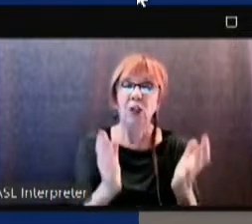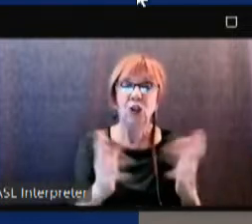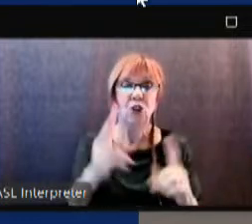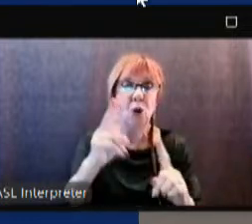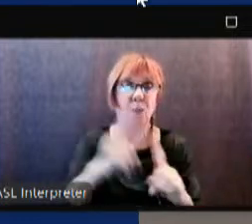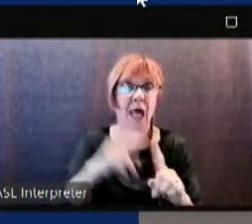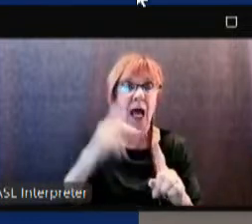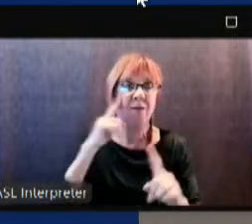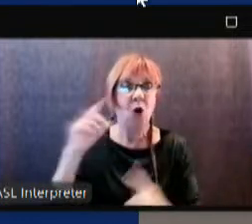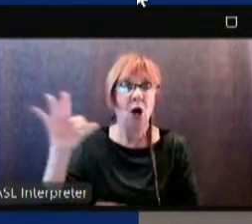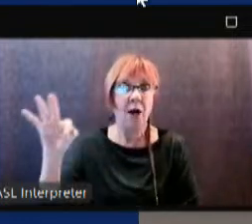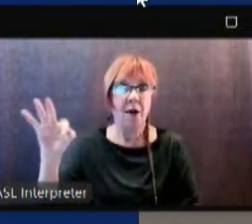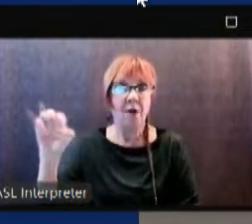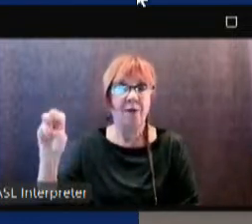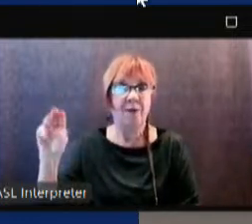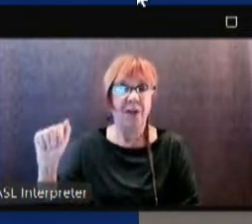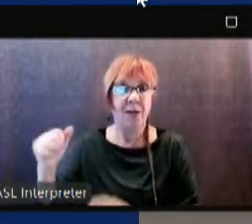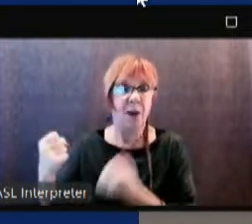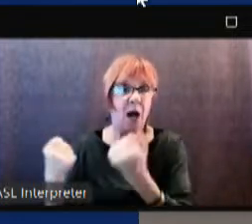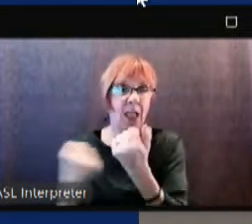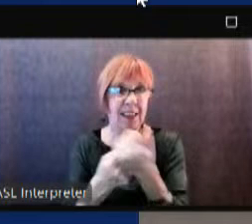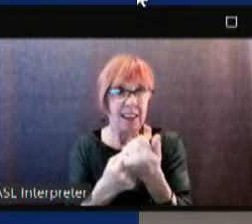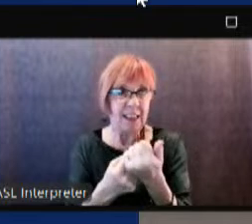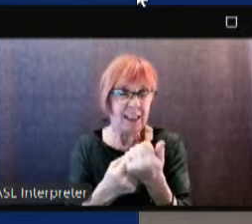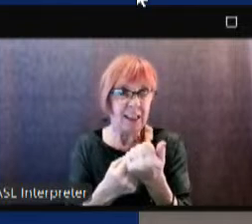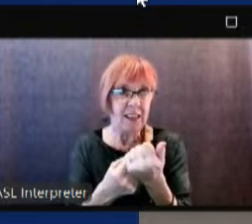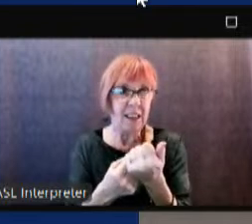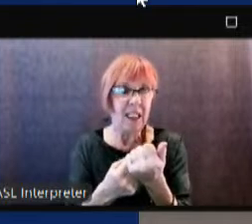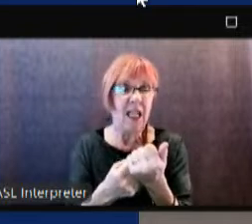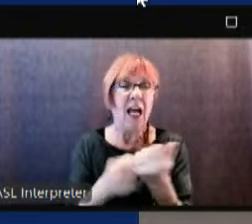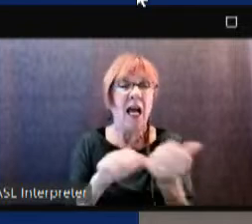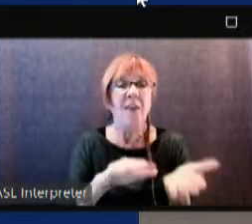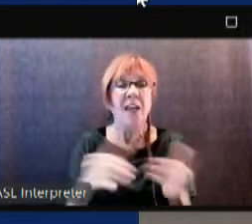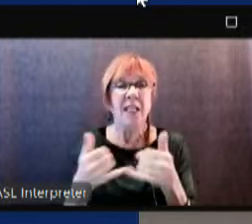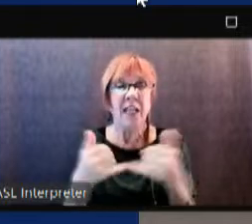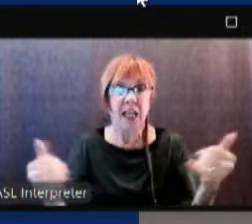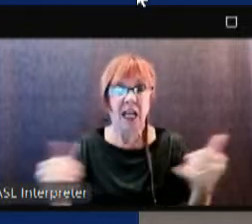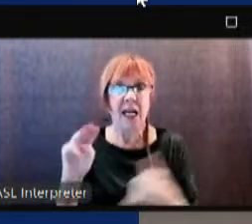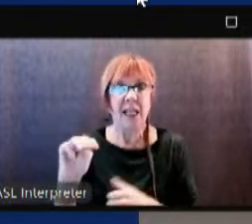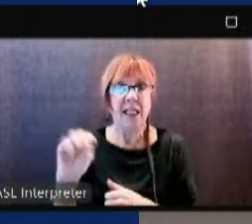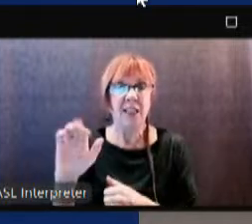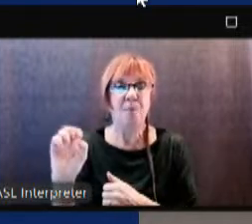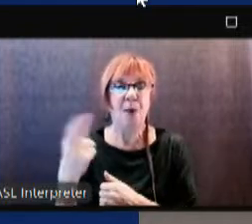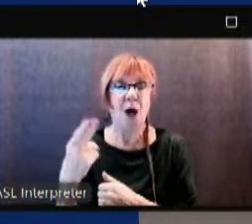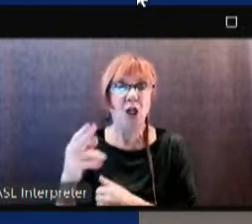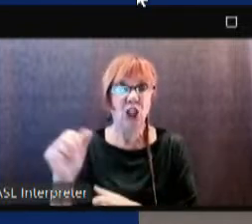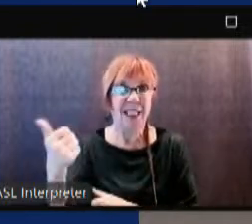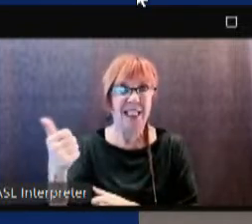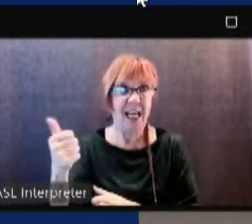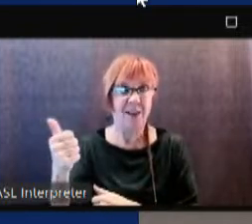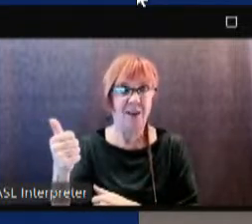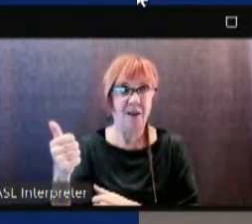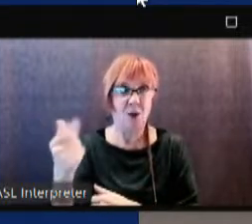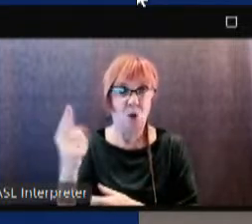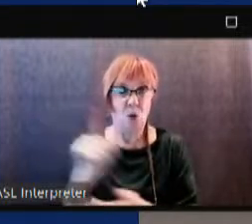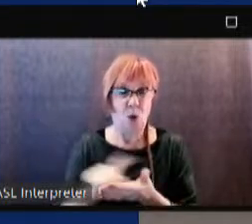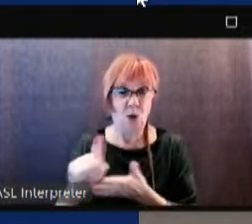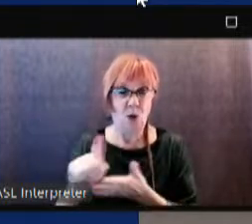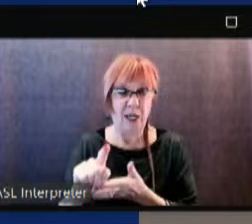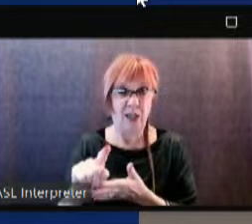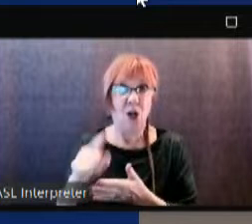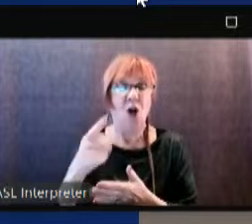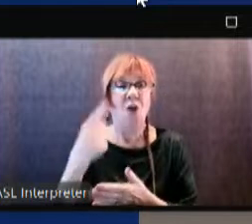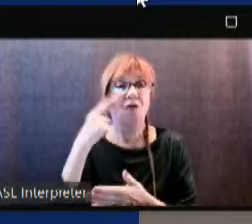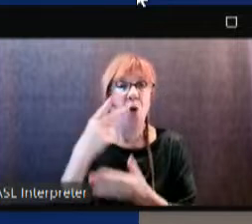FEMA assistance. That deadline is coming up. It's a week from today. March 10th is the deadline to apply for both FEMA and SBA